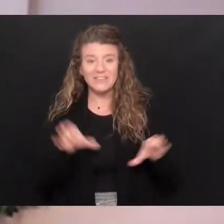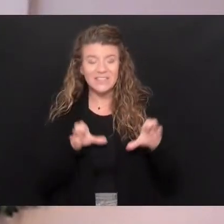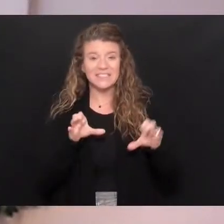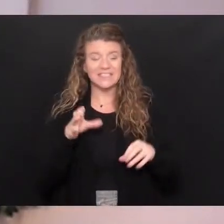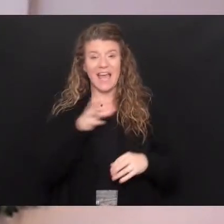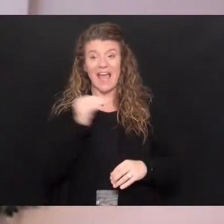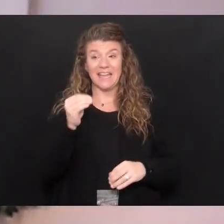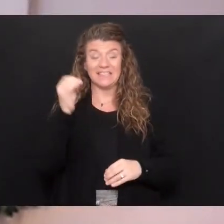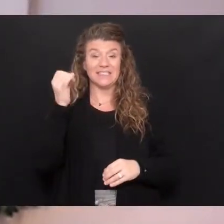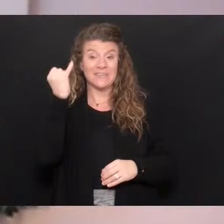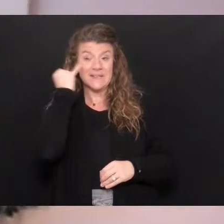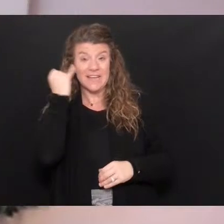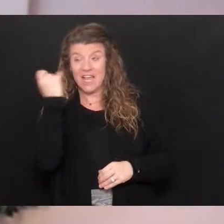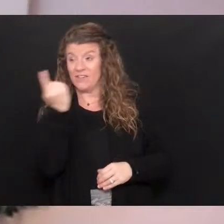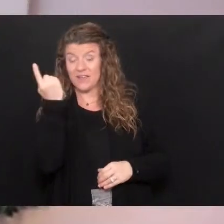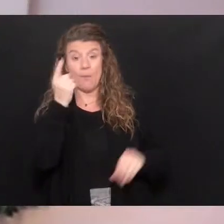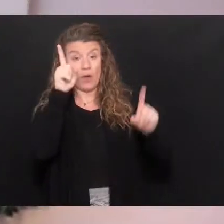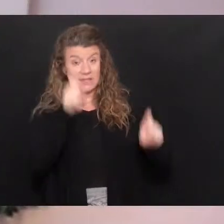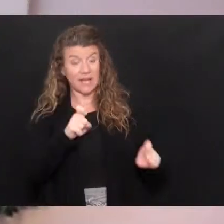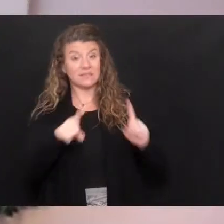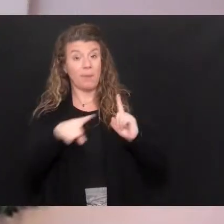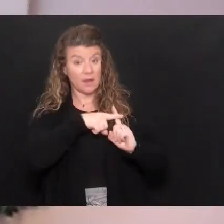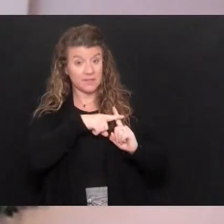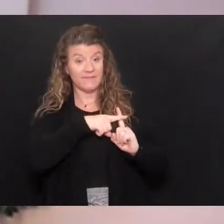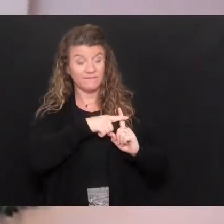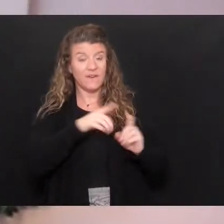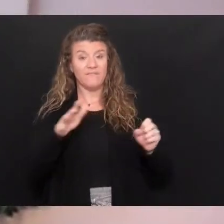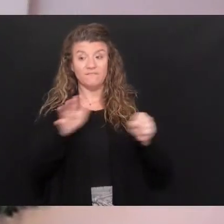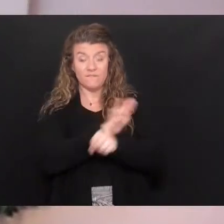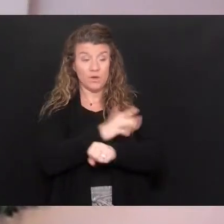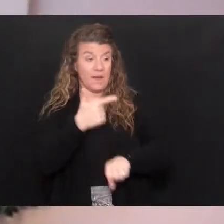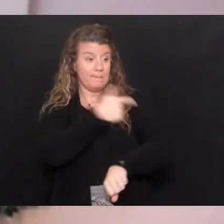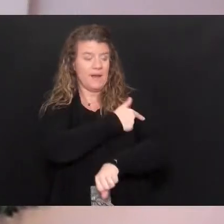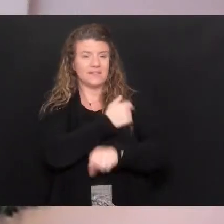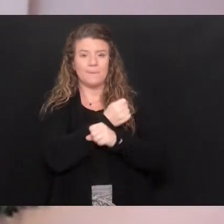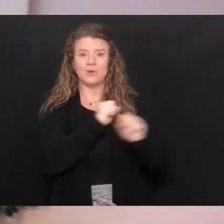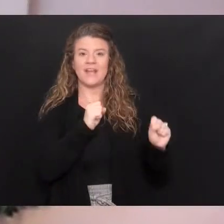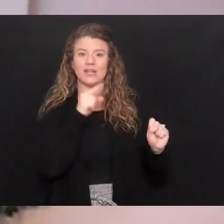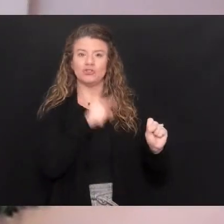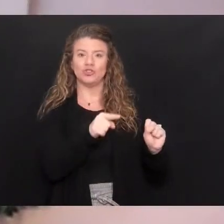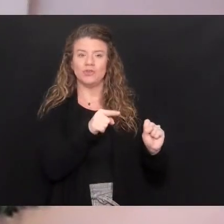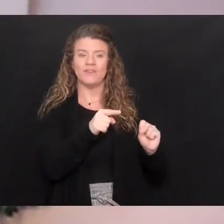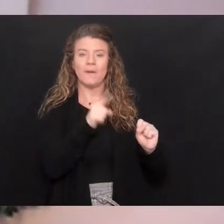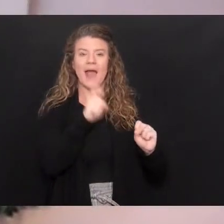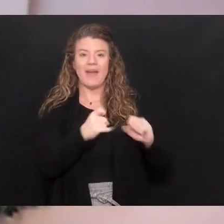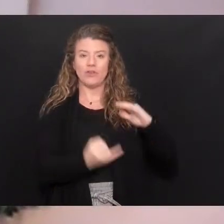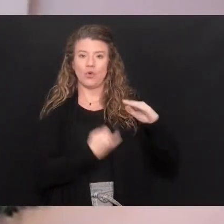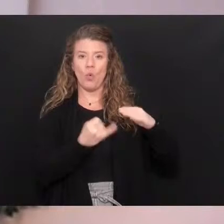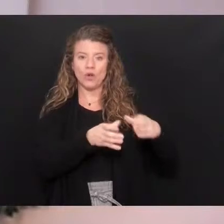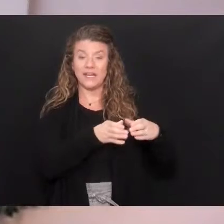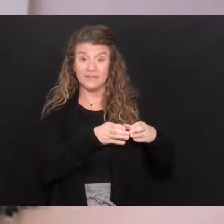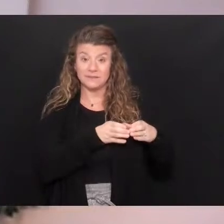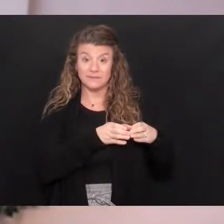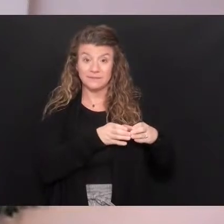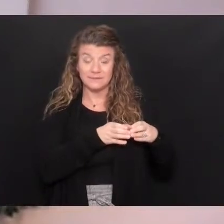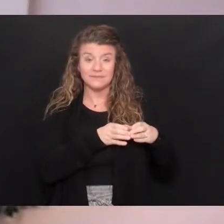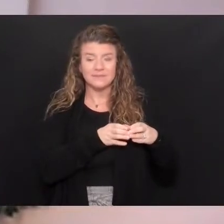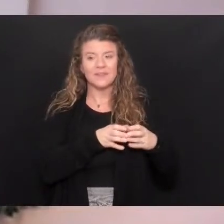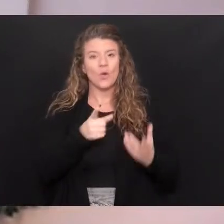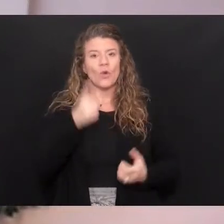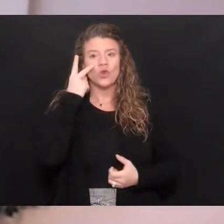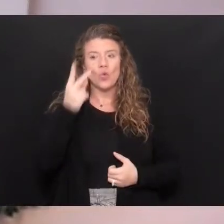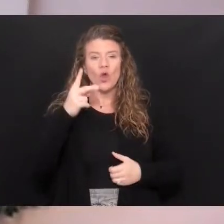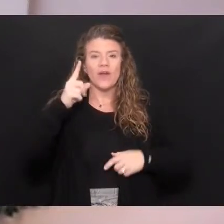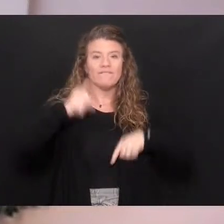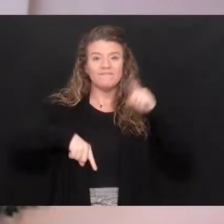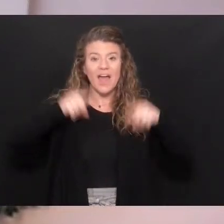if somebody would test positive, being fully vaccinated protects them from having to quarantine. When we look at variants,